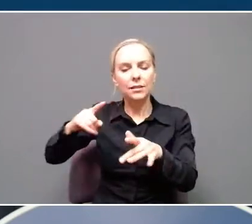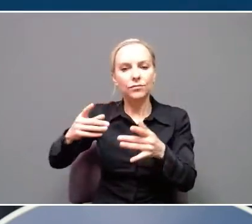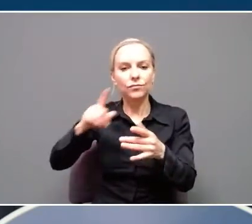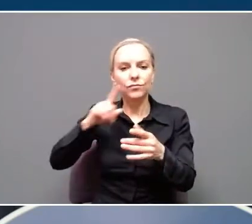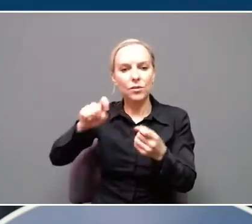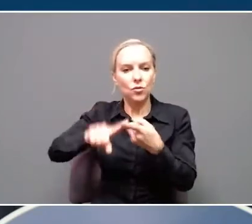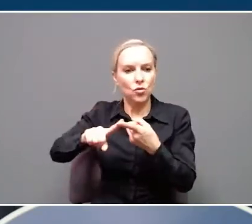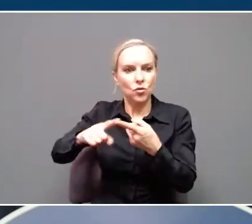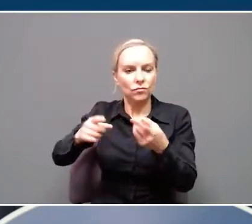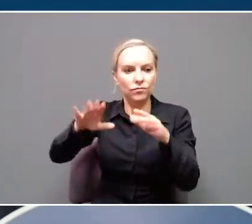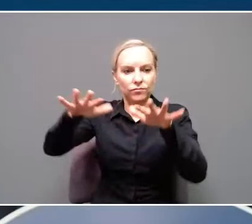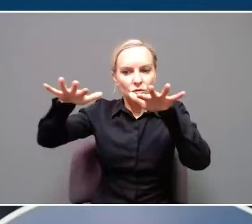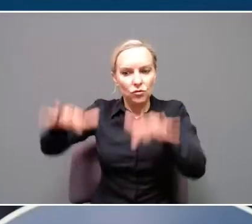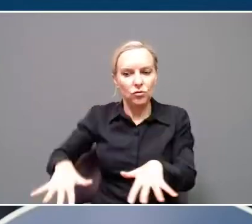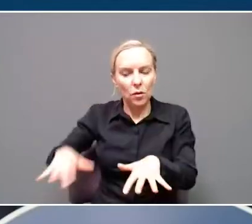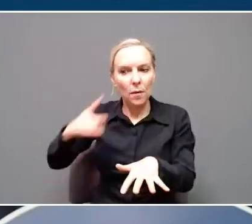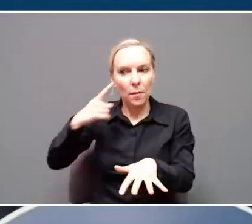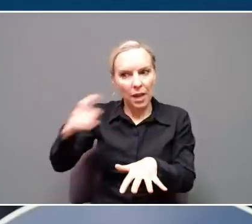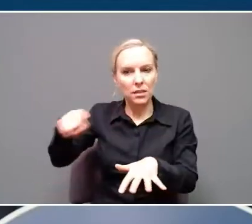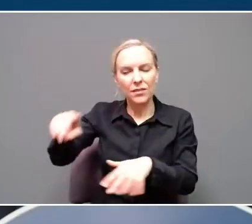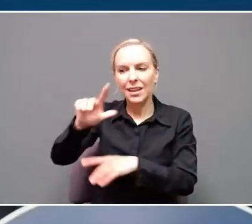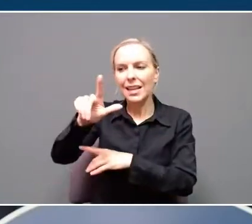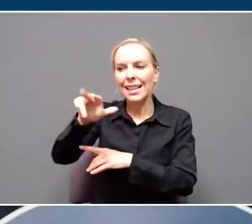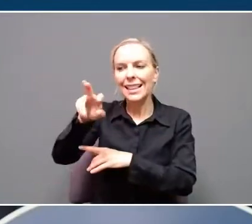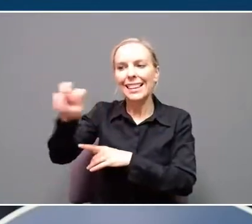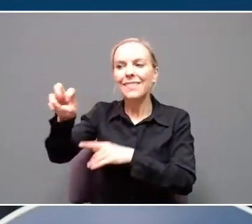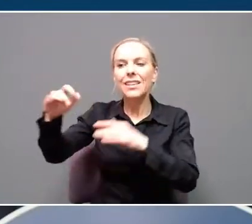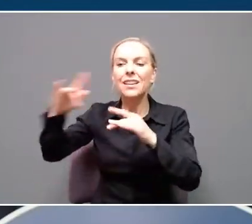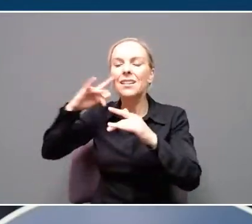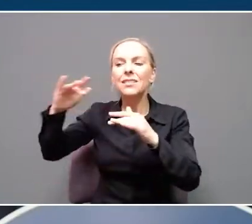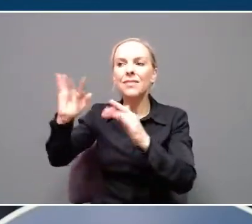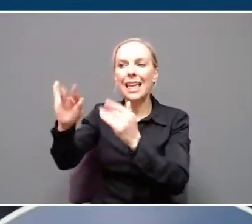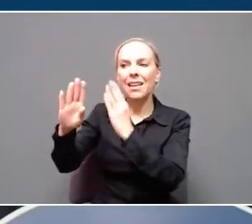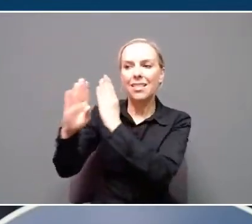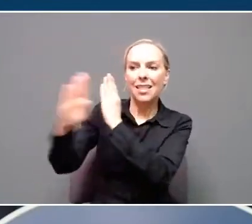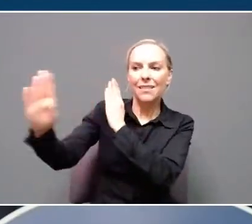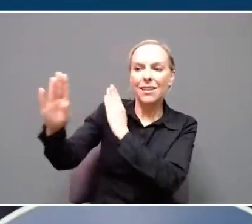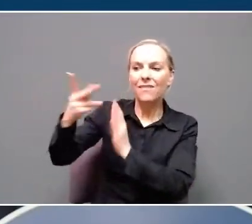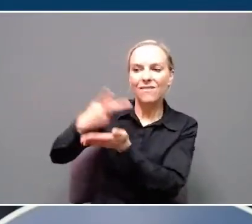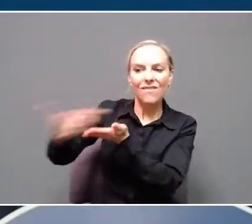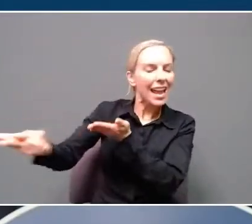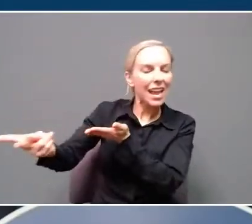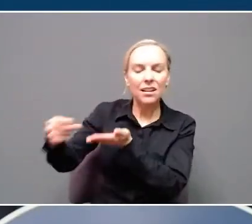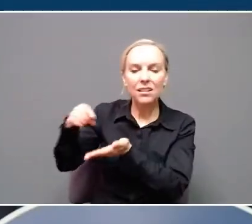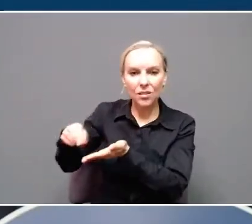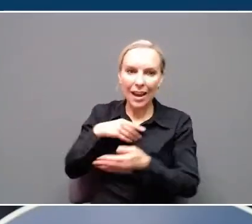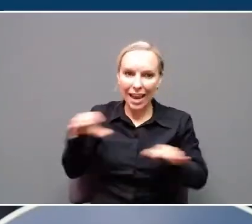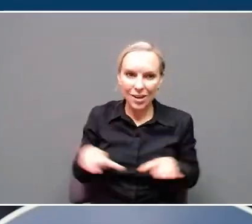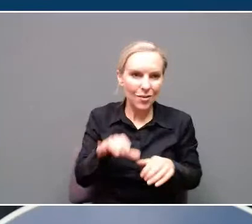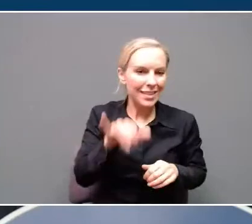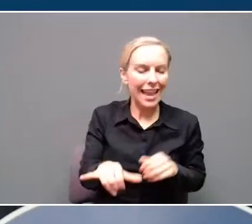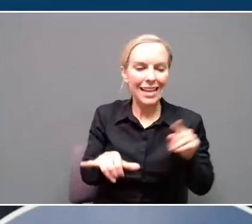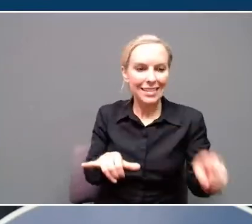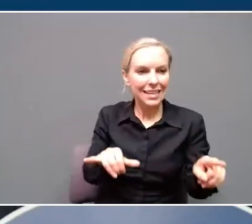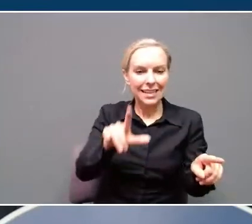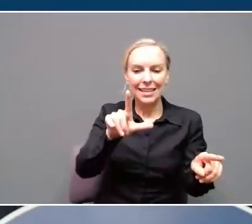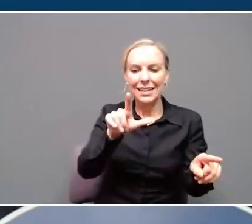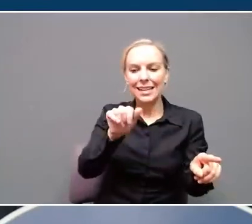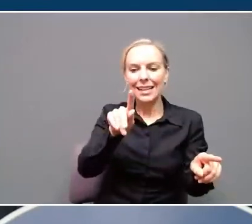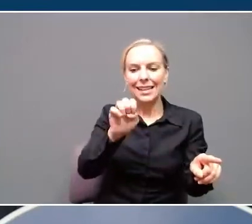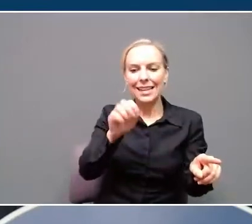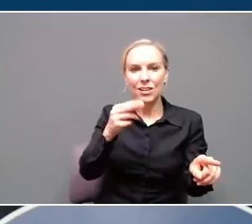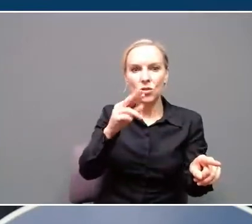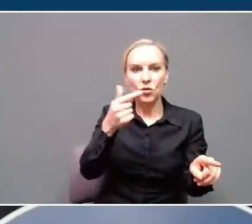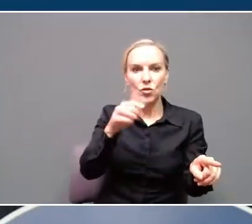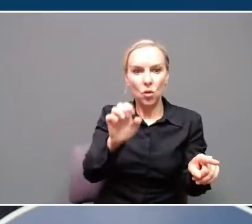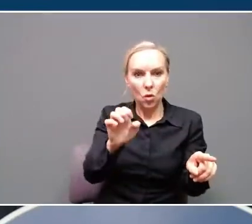that day. If we had not done a controlled breach of Lake George, we believe it would have wiped out the